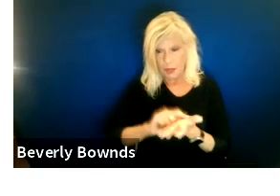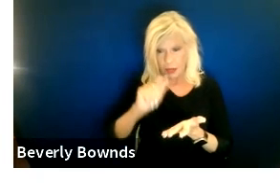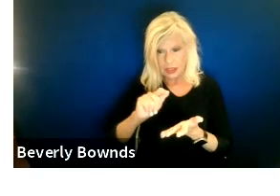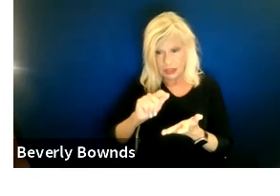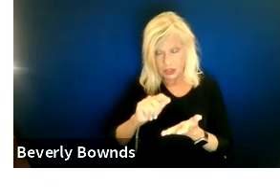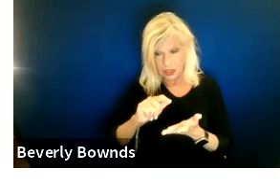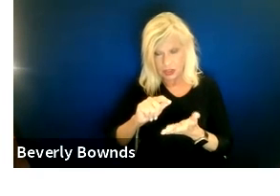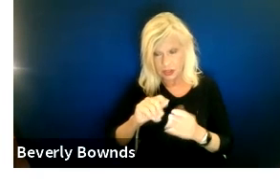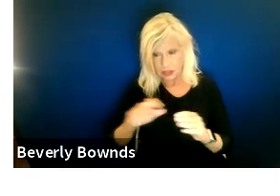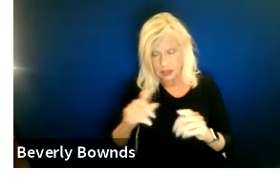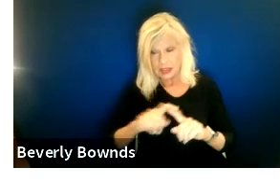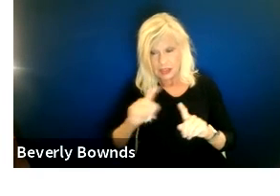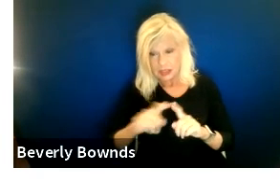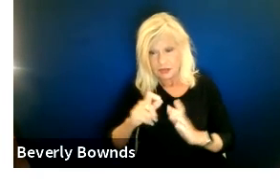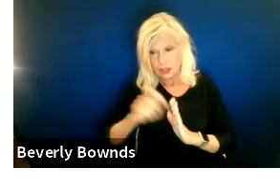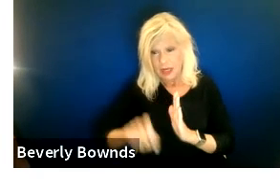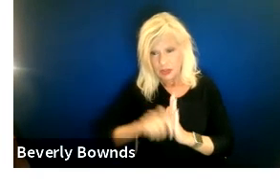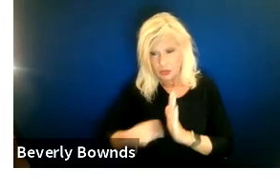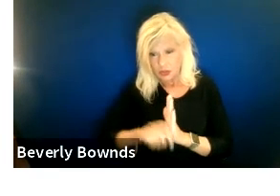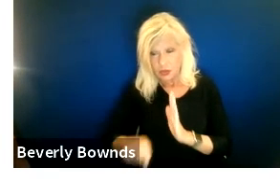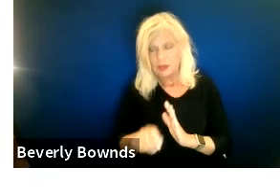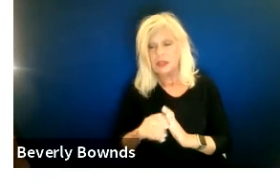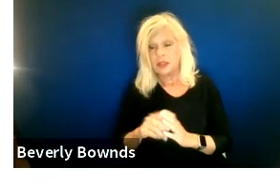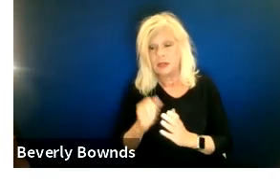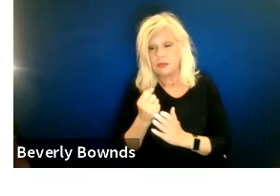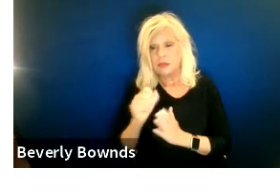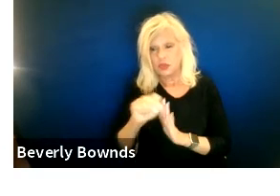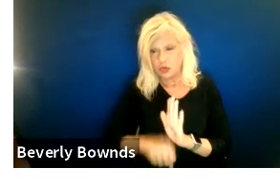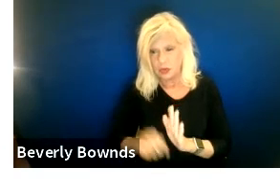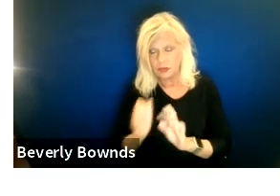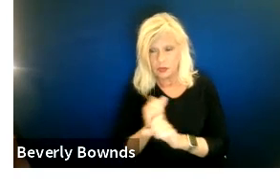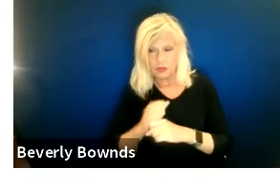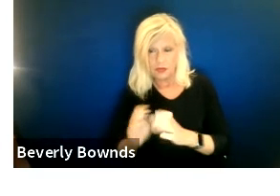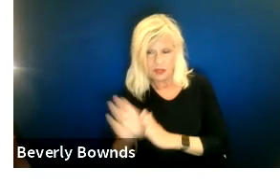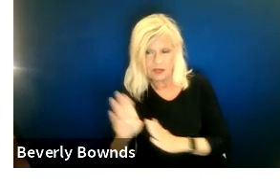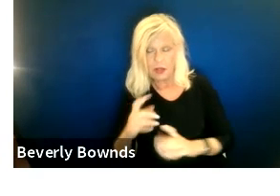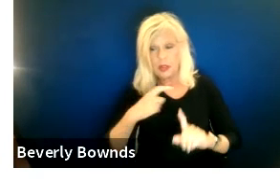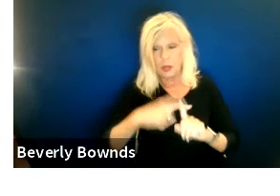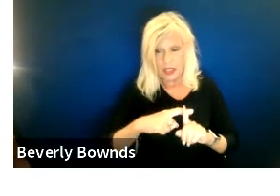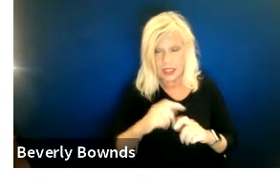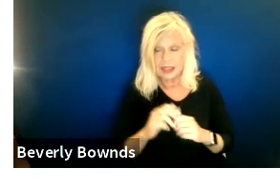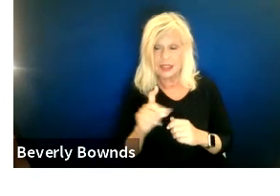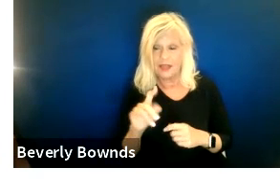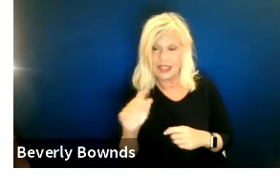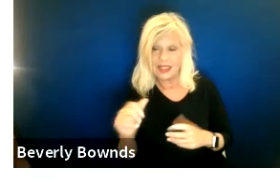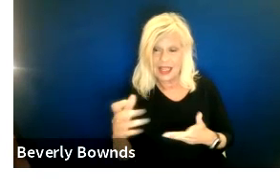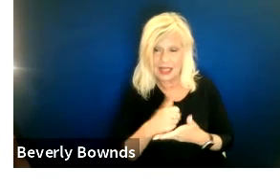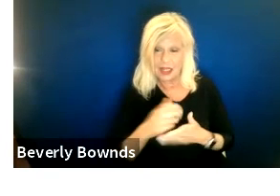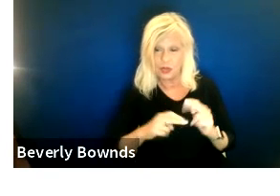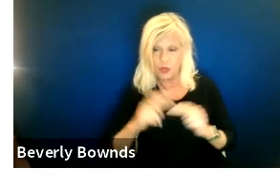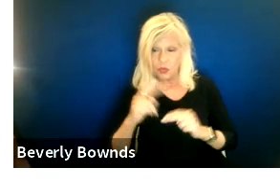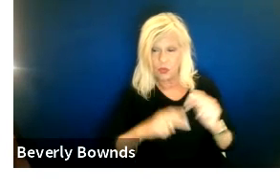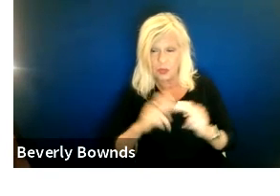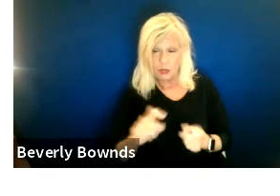two manuscripts that Dr. Thirumalai indicated in his slides, coupled with these data to build a